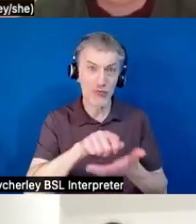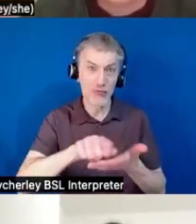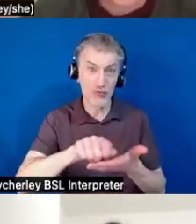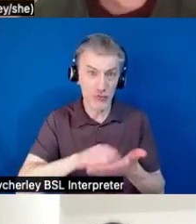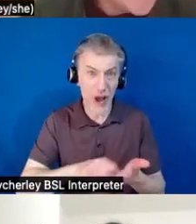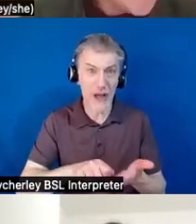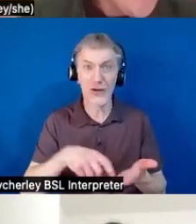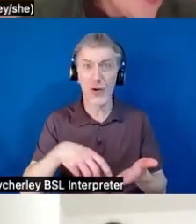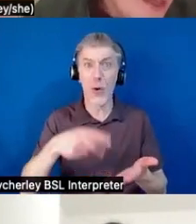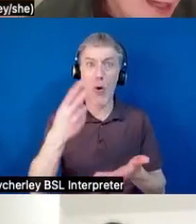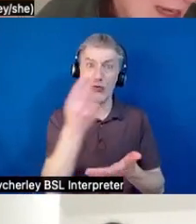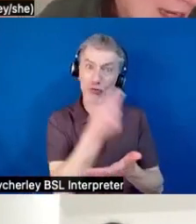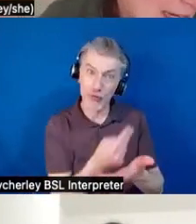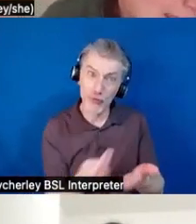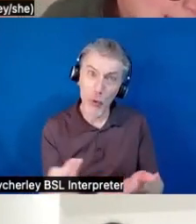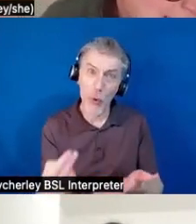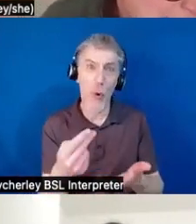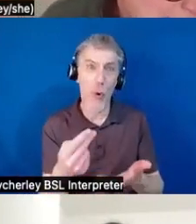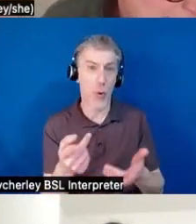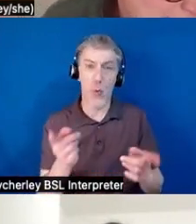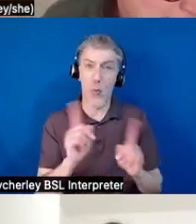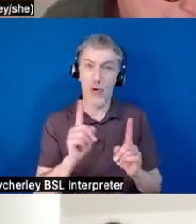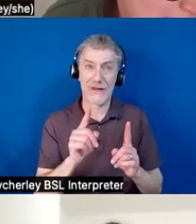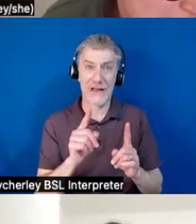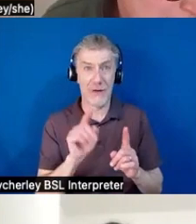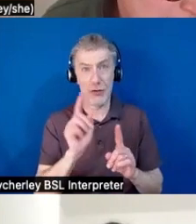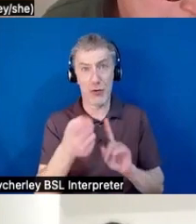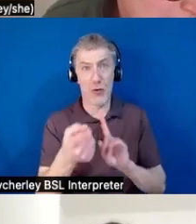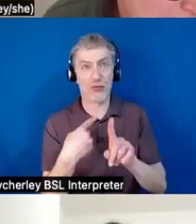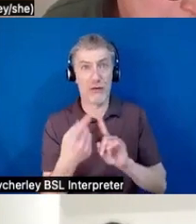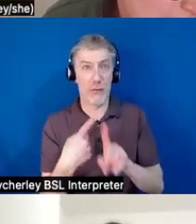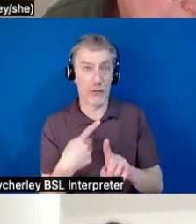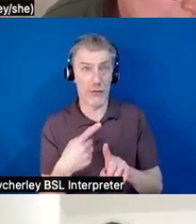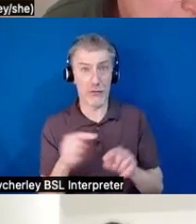way that feels good to you. And I think we have time